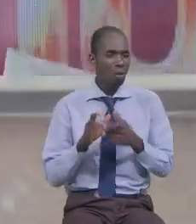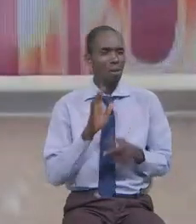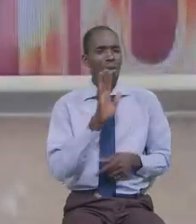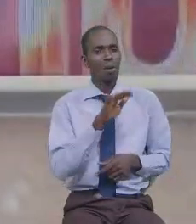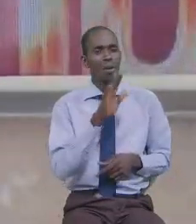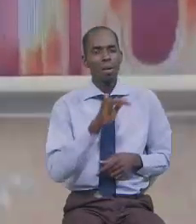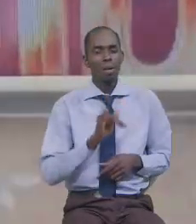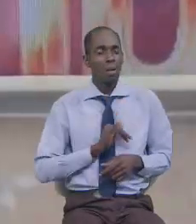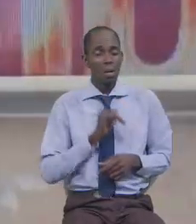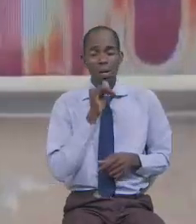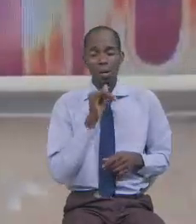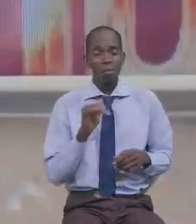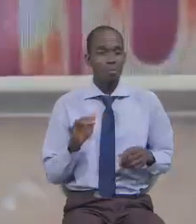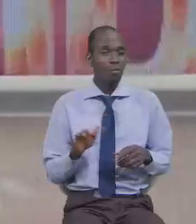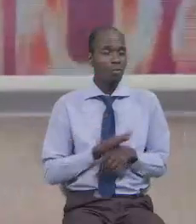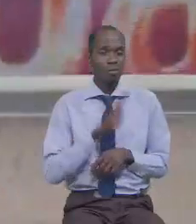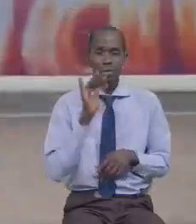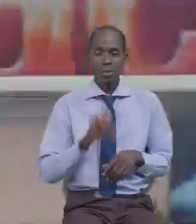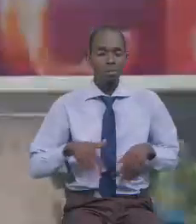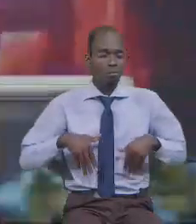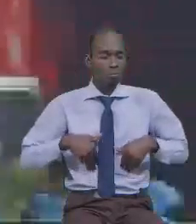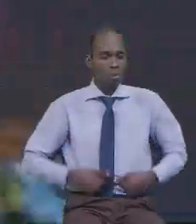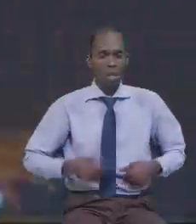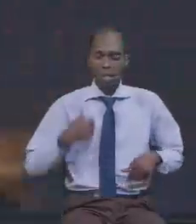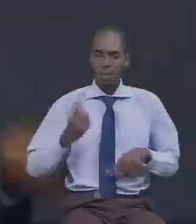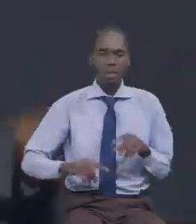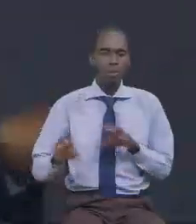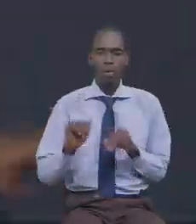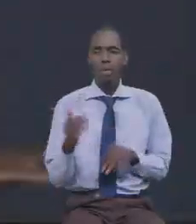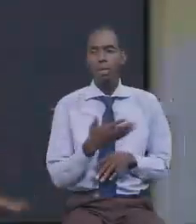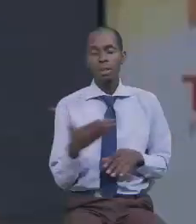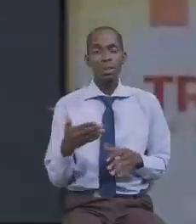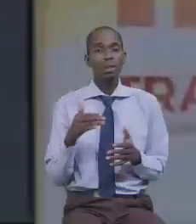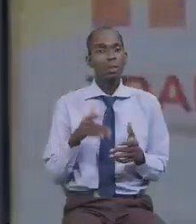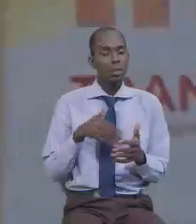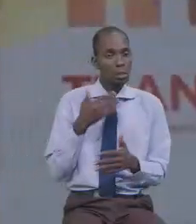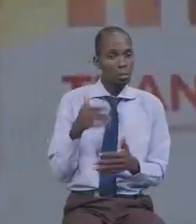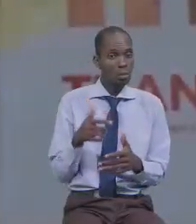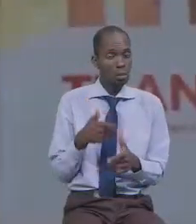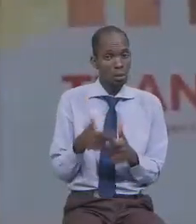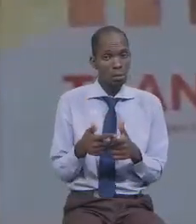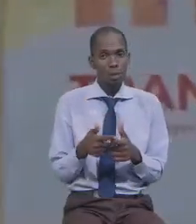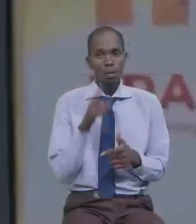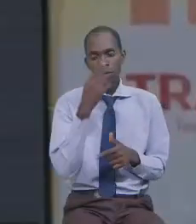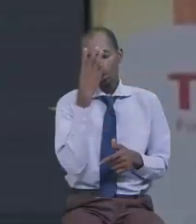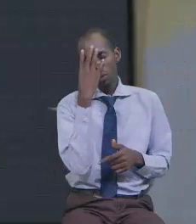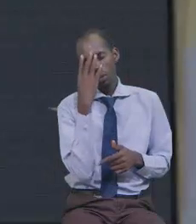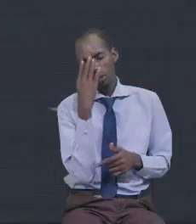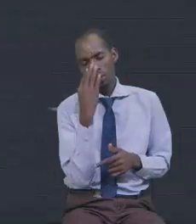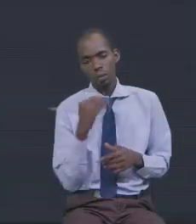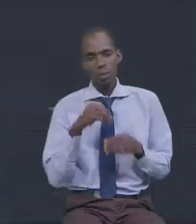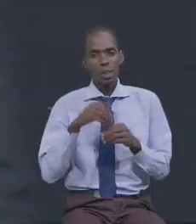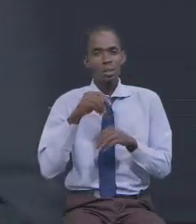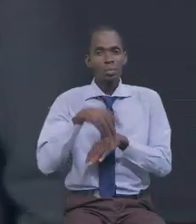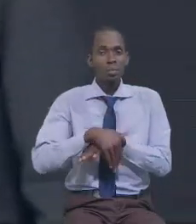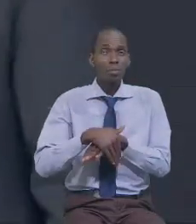fagged out, fatigued, I cannot do anything. And then you sleep in the night. God